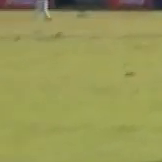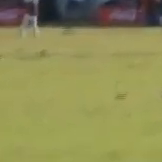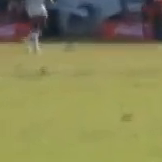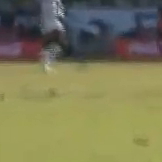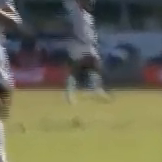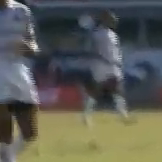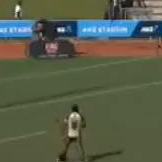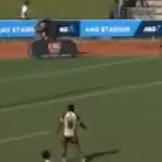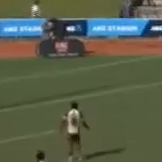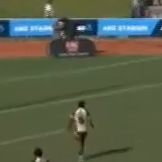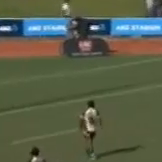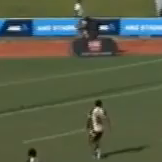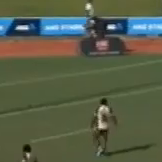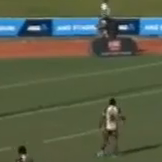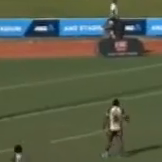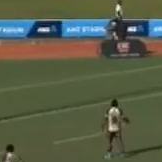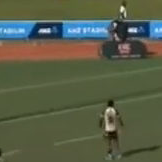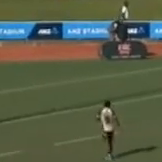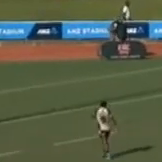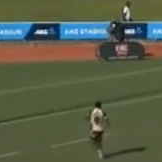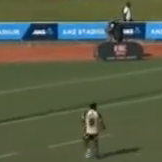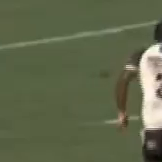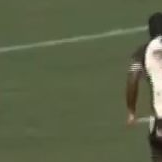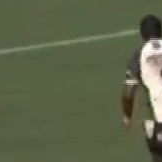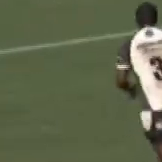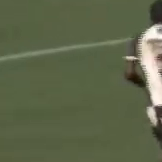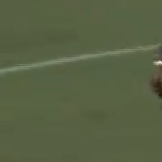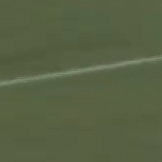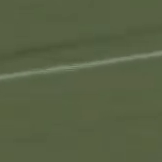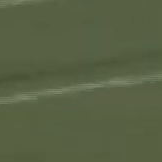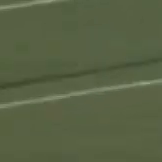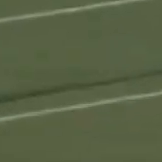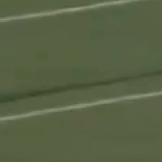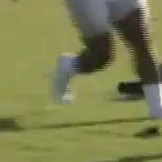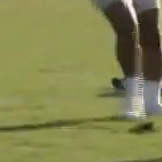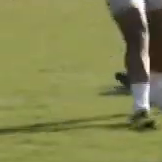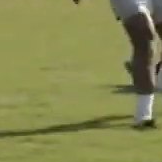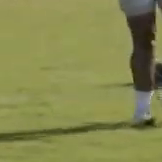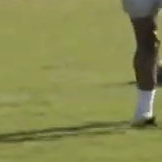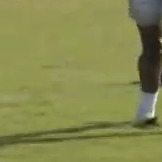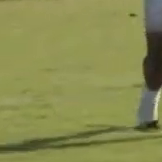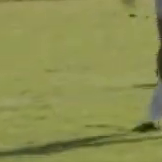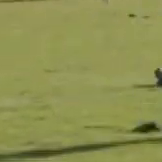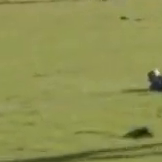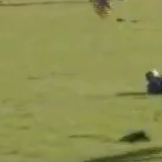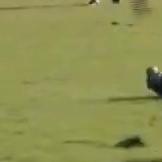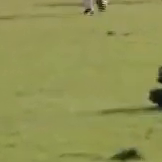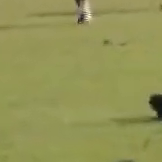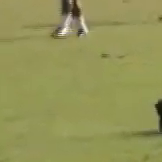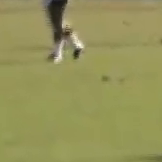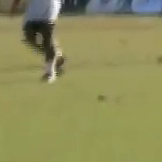in. And Police recycle that quickly. Sake Oraloa. Wow!